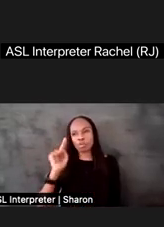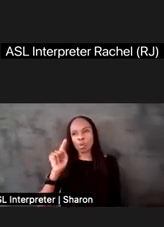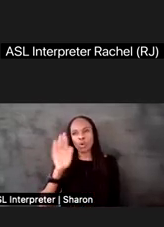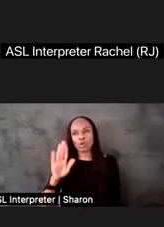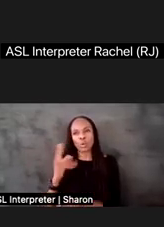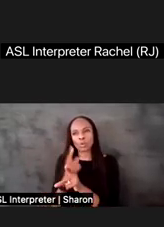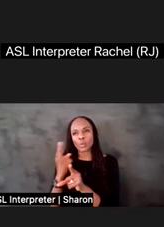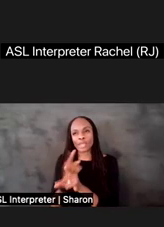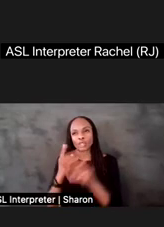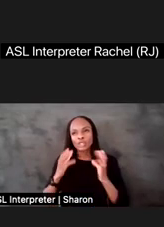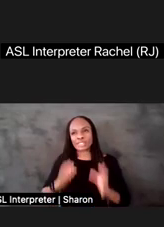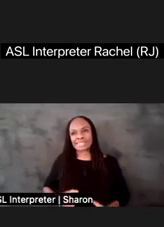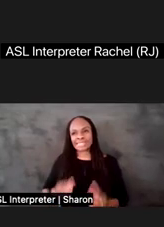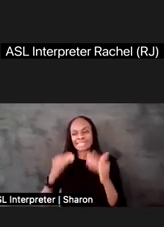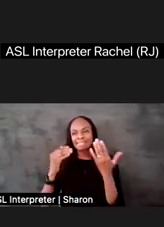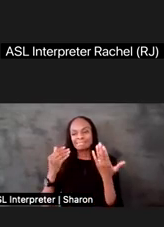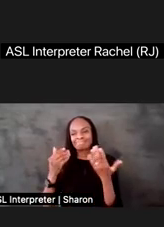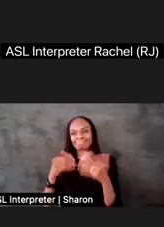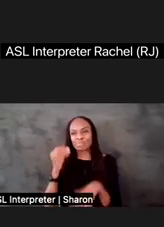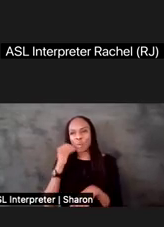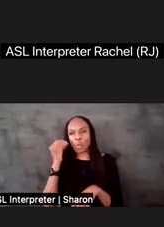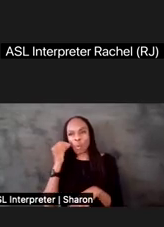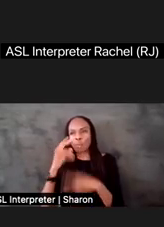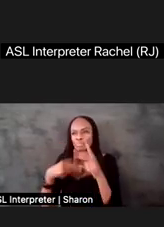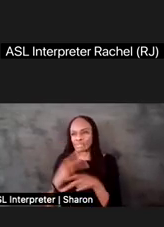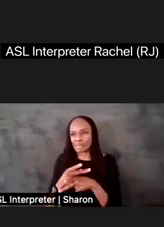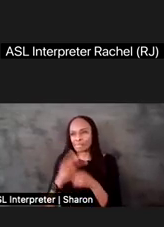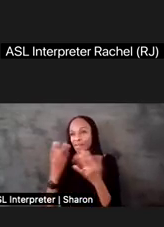regular citizen household type fire.